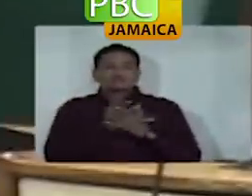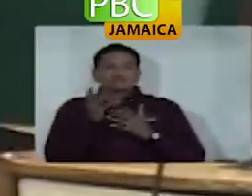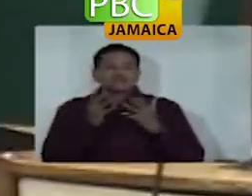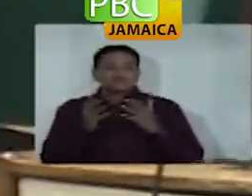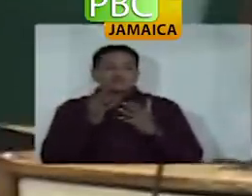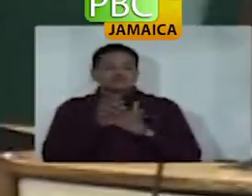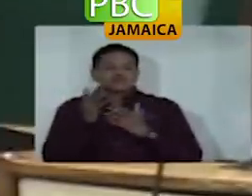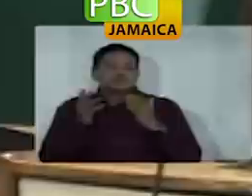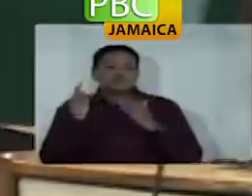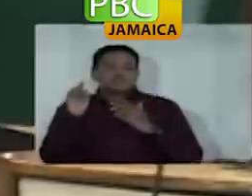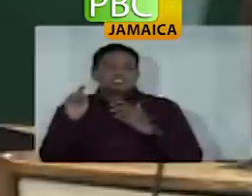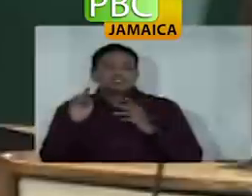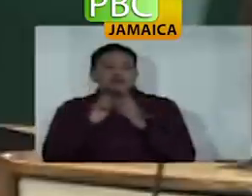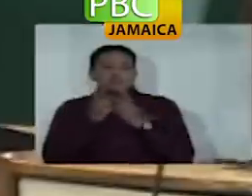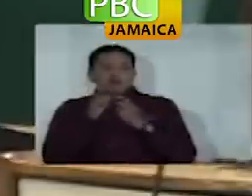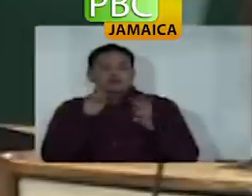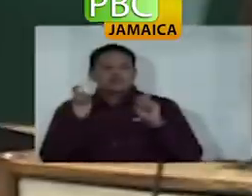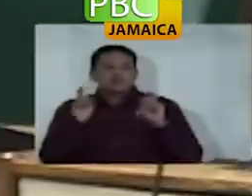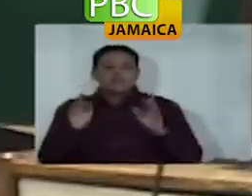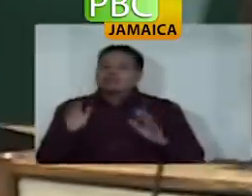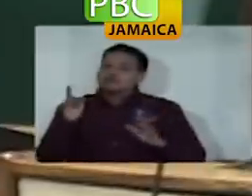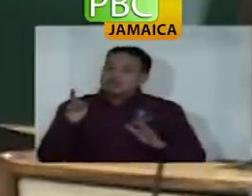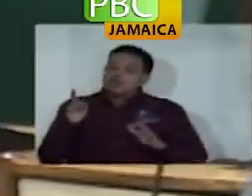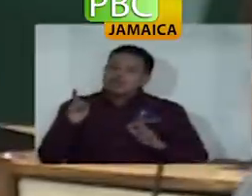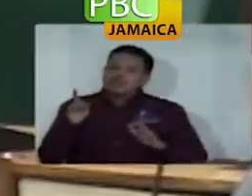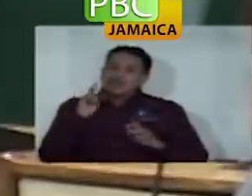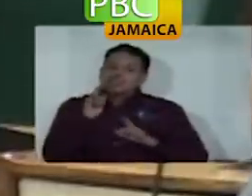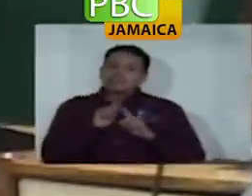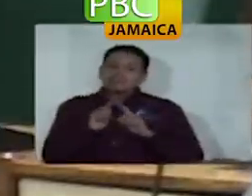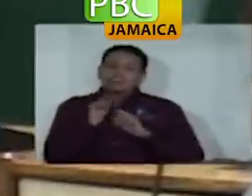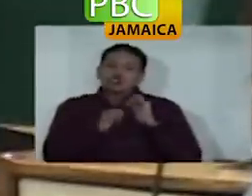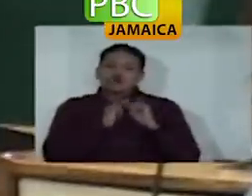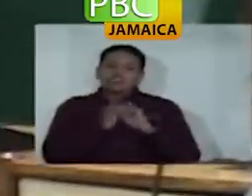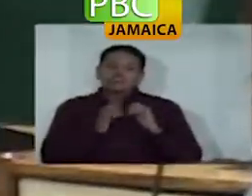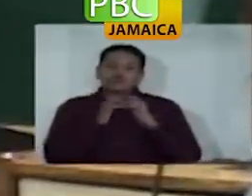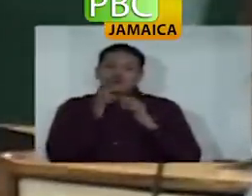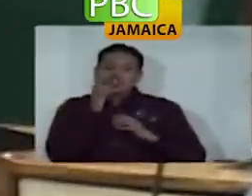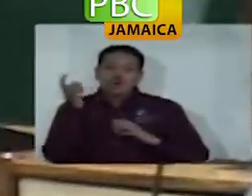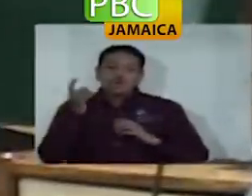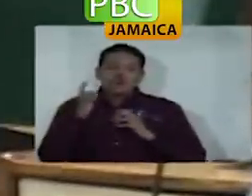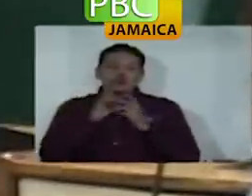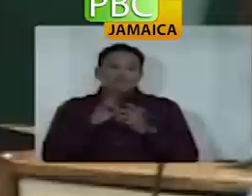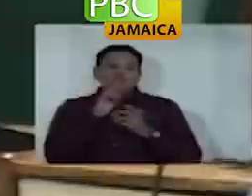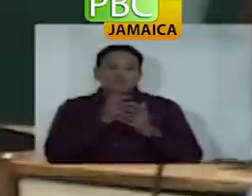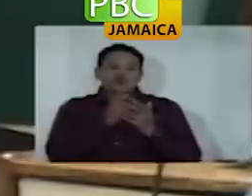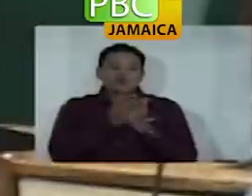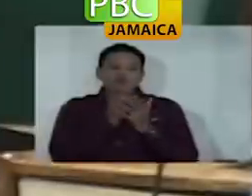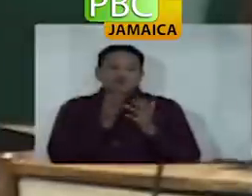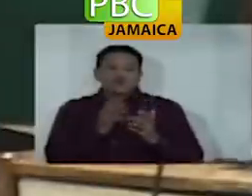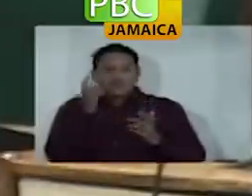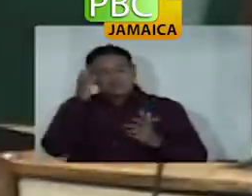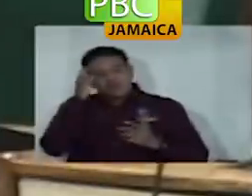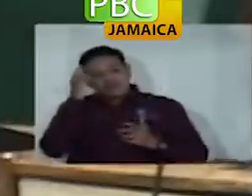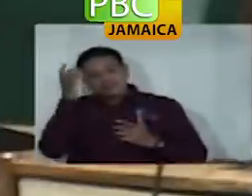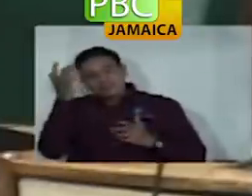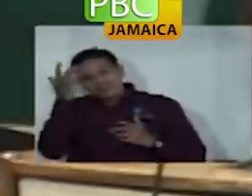department concerned with the management of the institution, not only in terms of inmates who are mentally ill, those